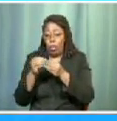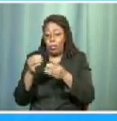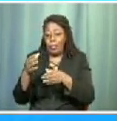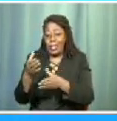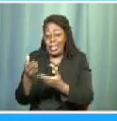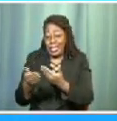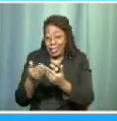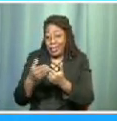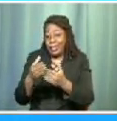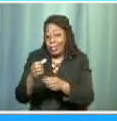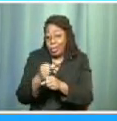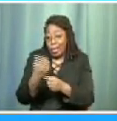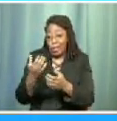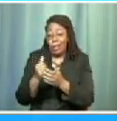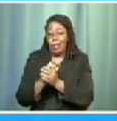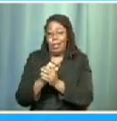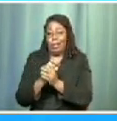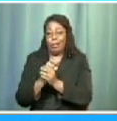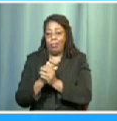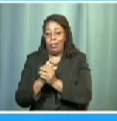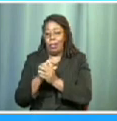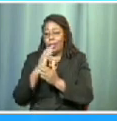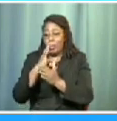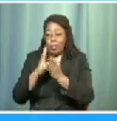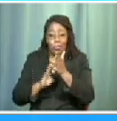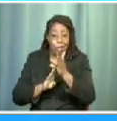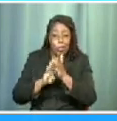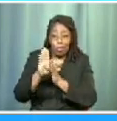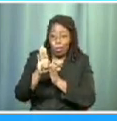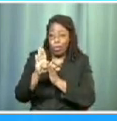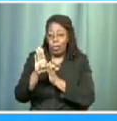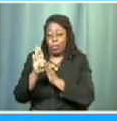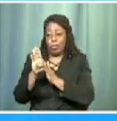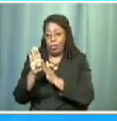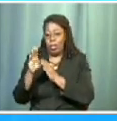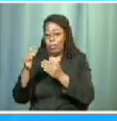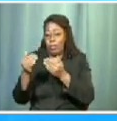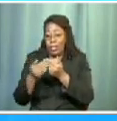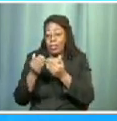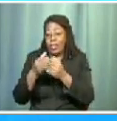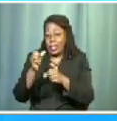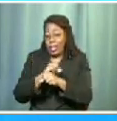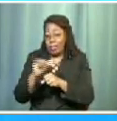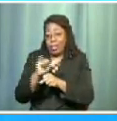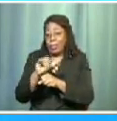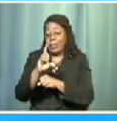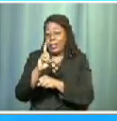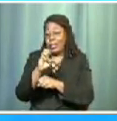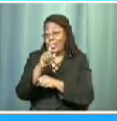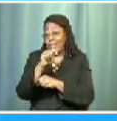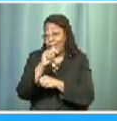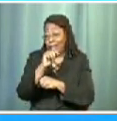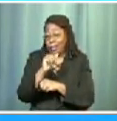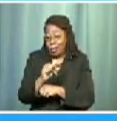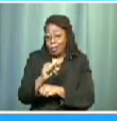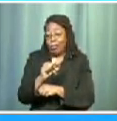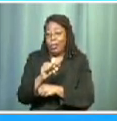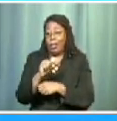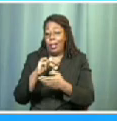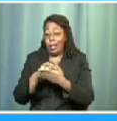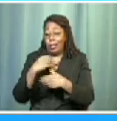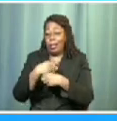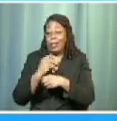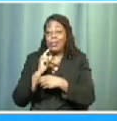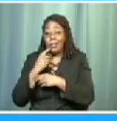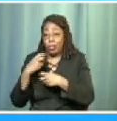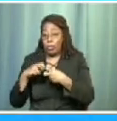it can cause a surge if it is indeed more infectious, just like the Delta surge, which really caused a